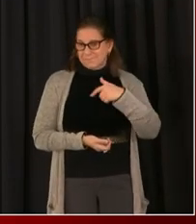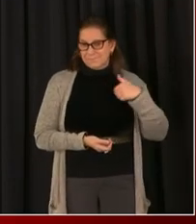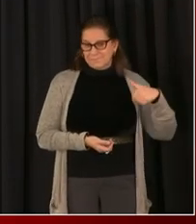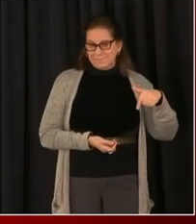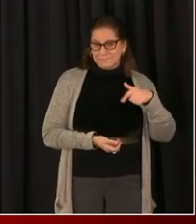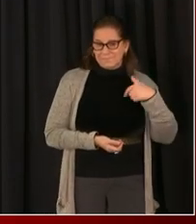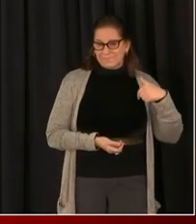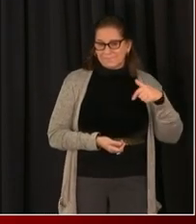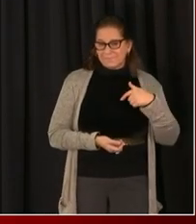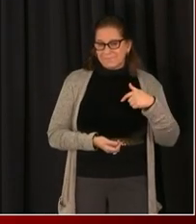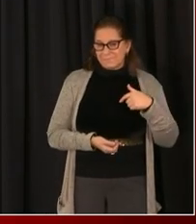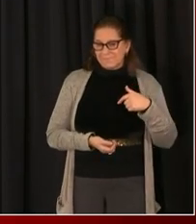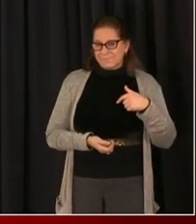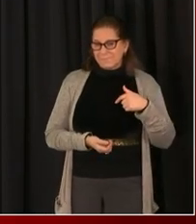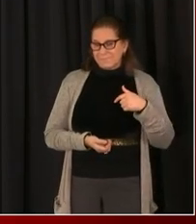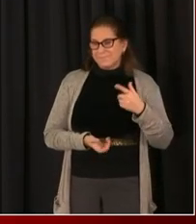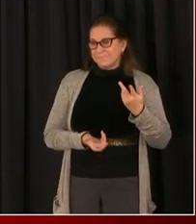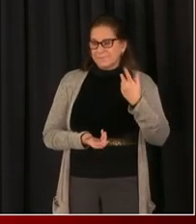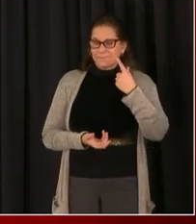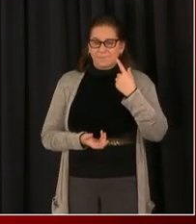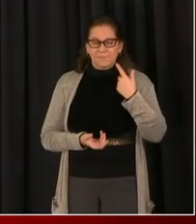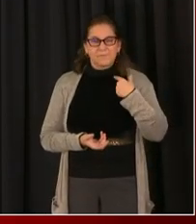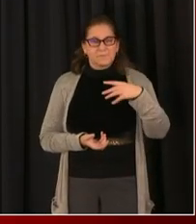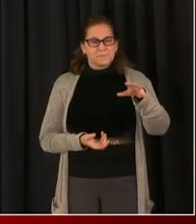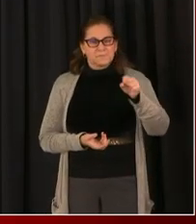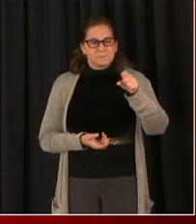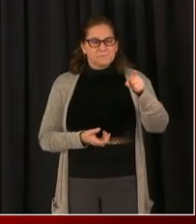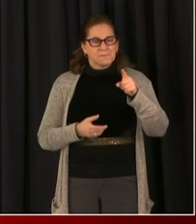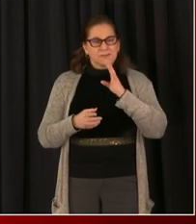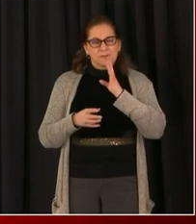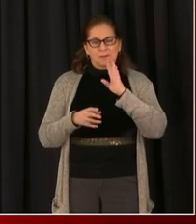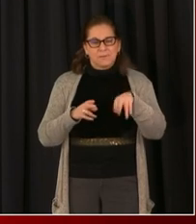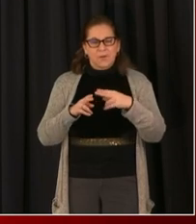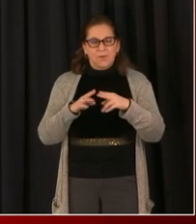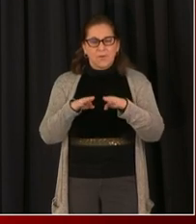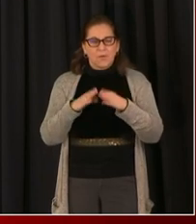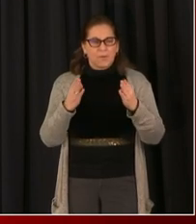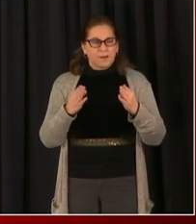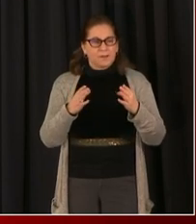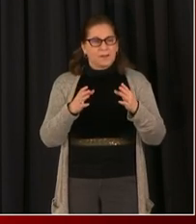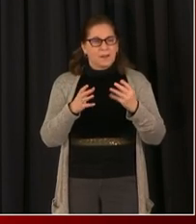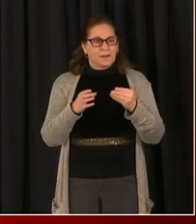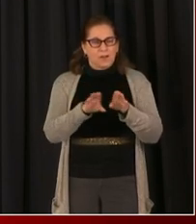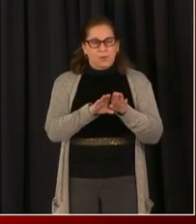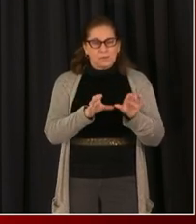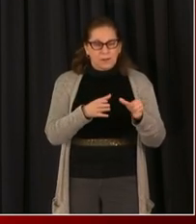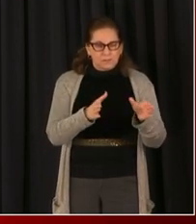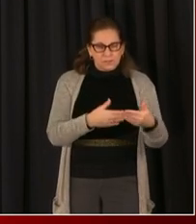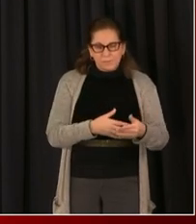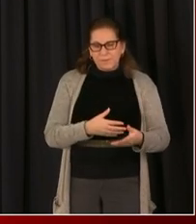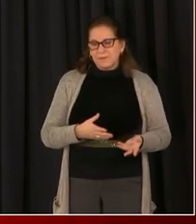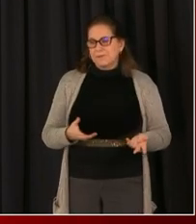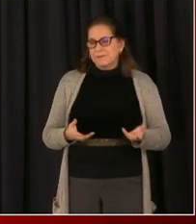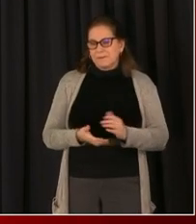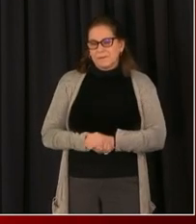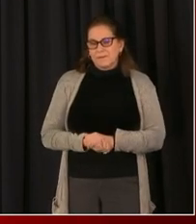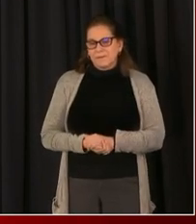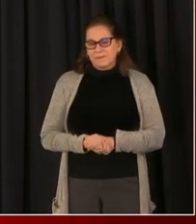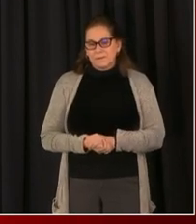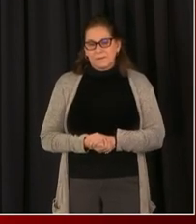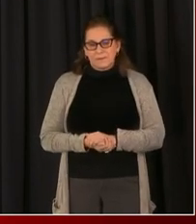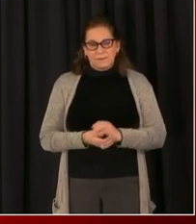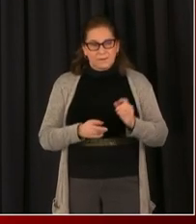in our schools, part of the duties of the health techs that we have in the building is just